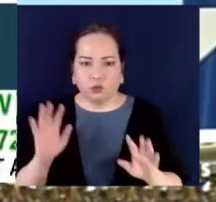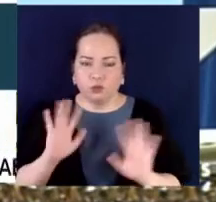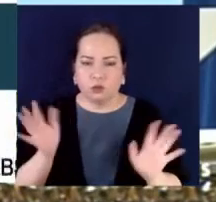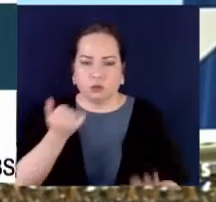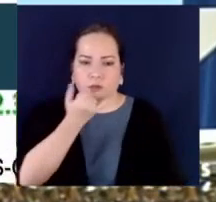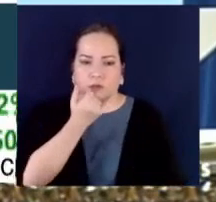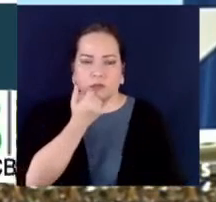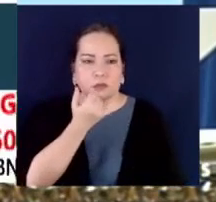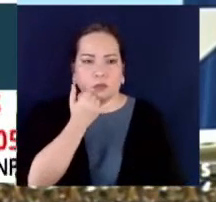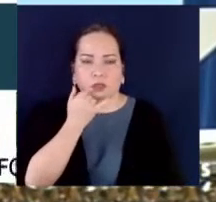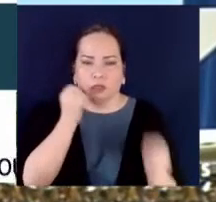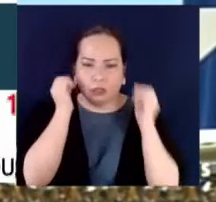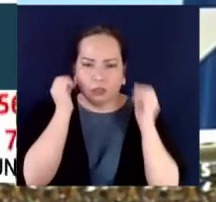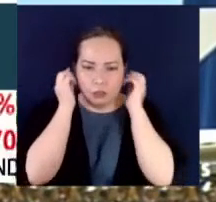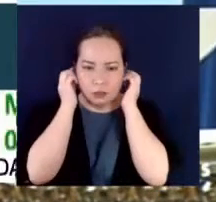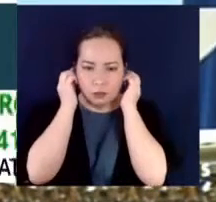ganitong